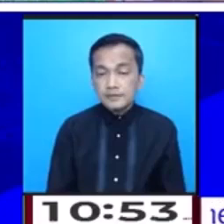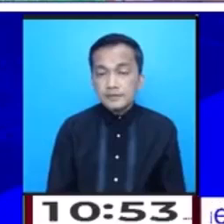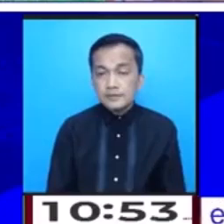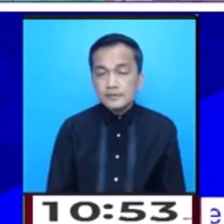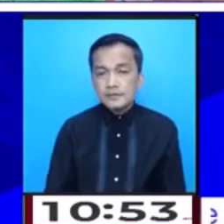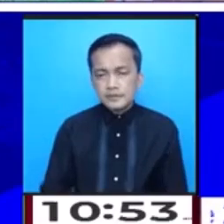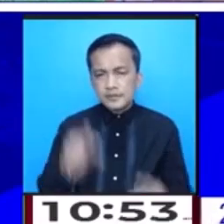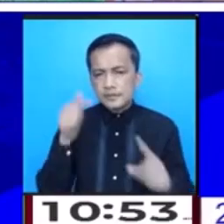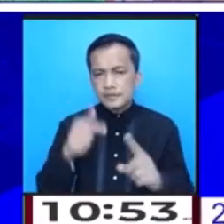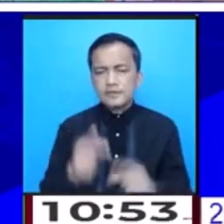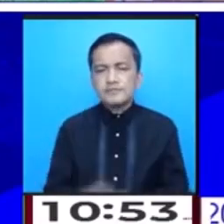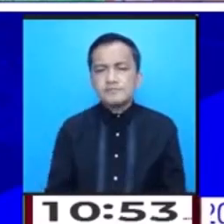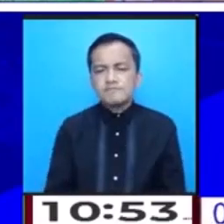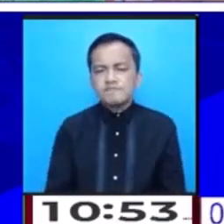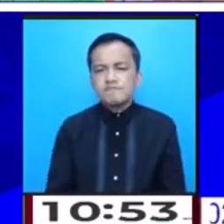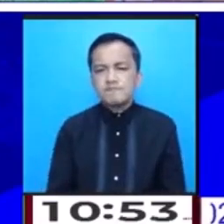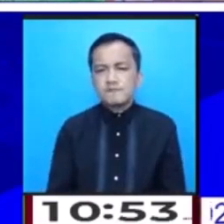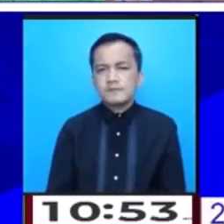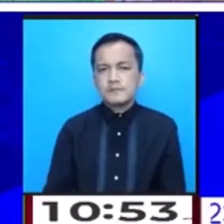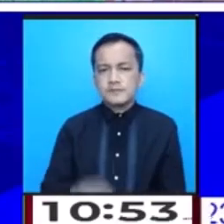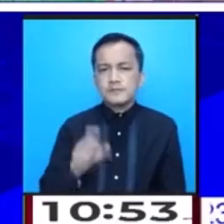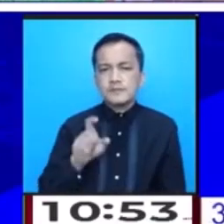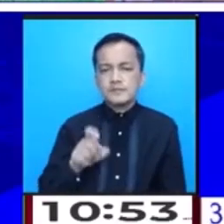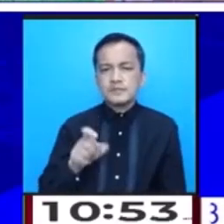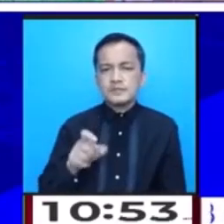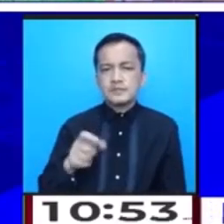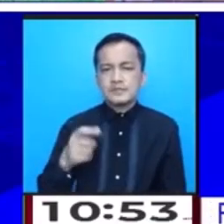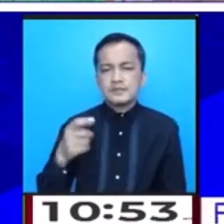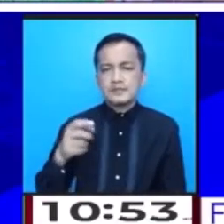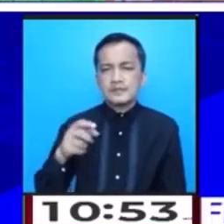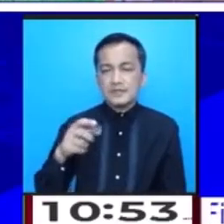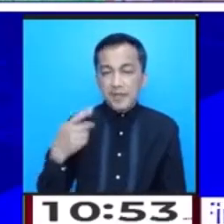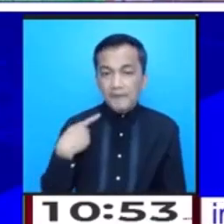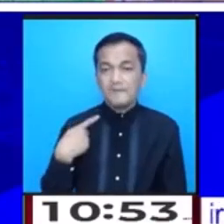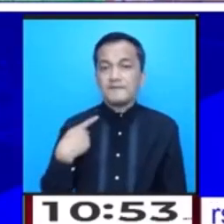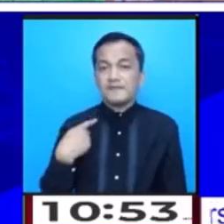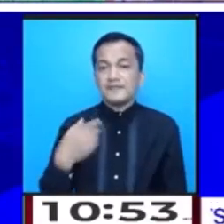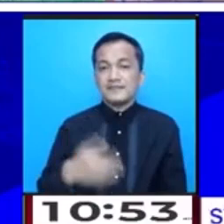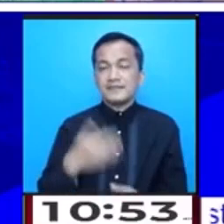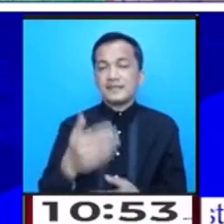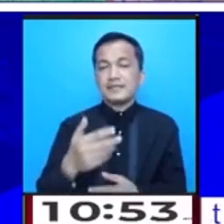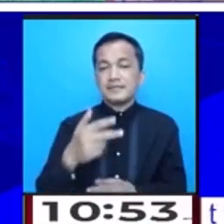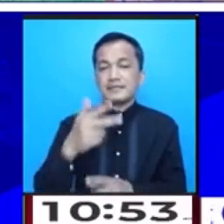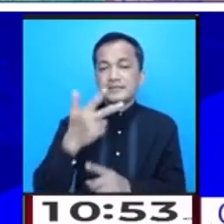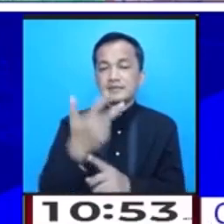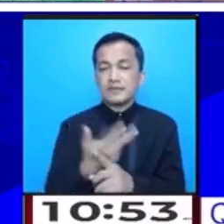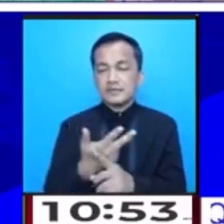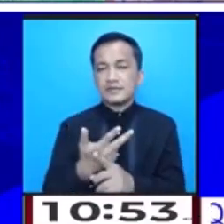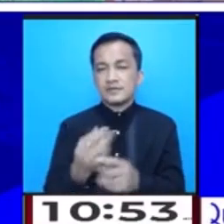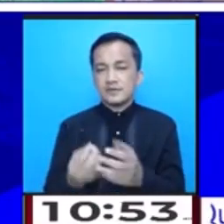to have the next three quarters growing at an average of 5.9%.